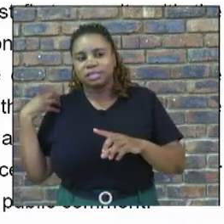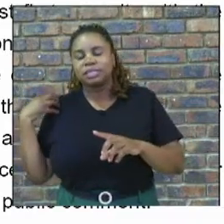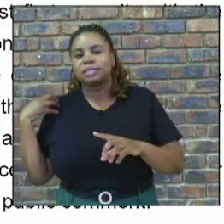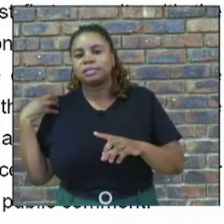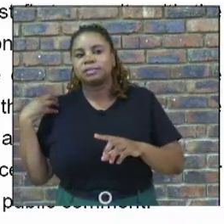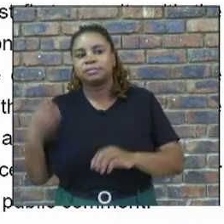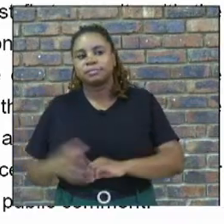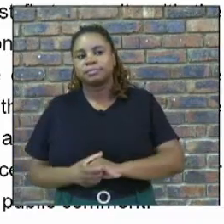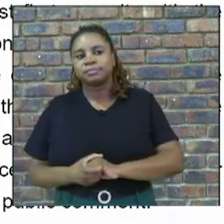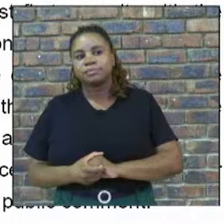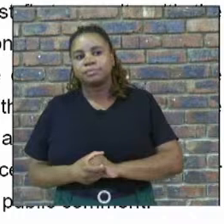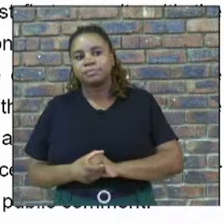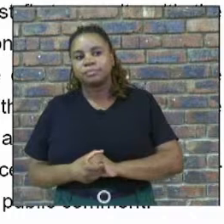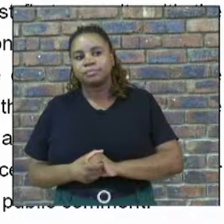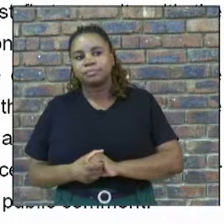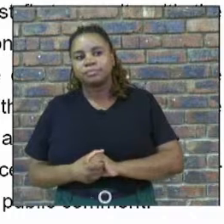declaration.